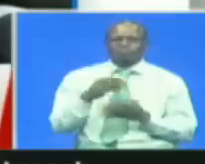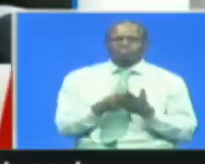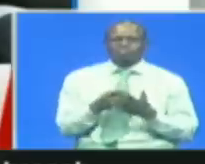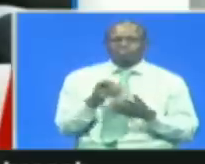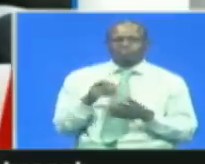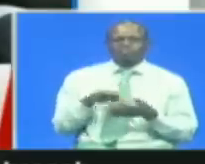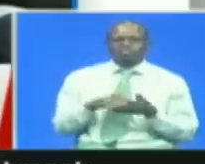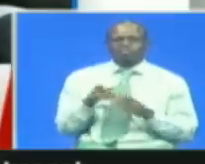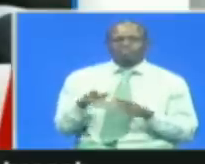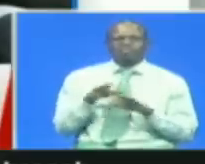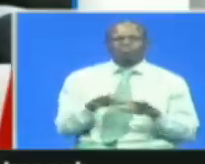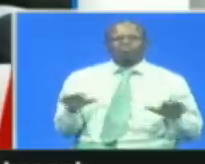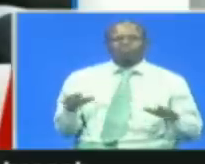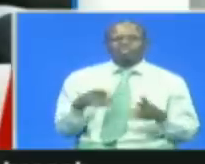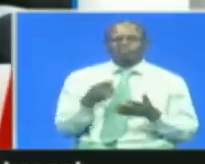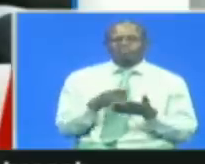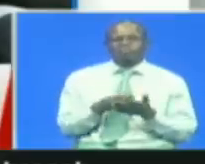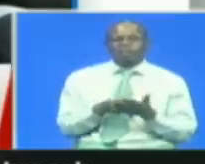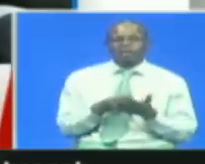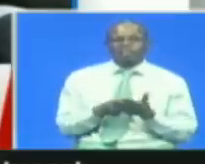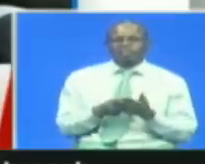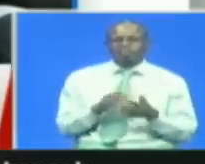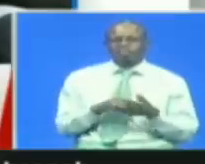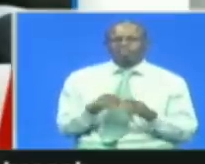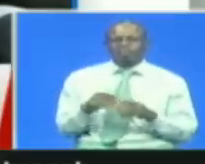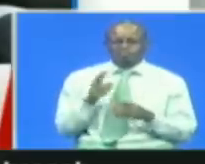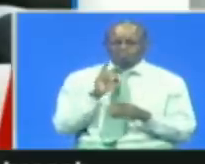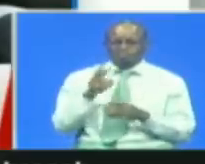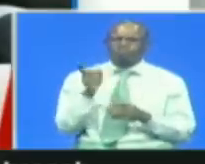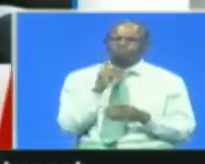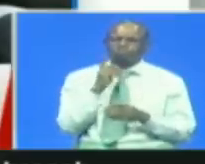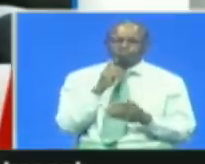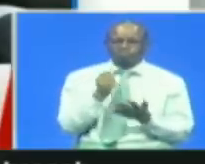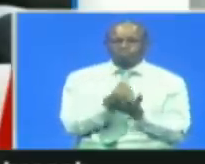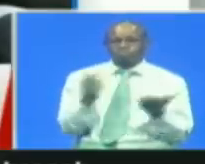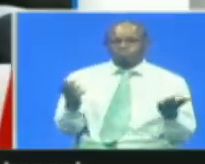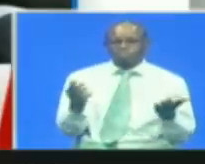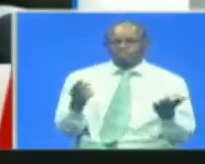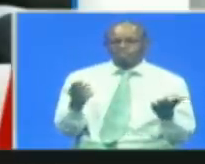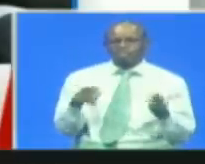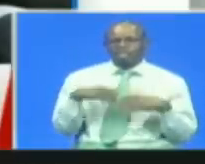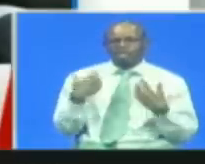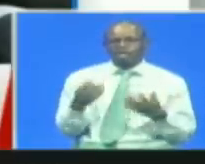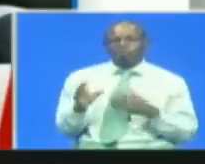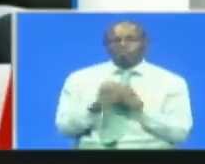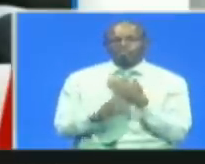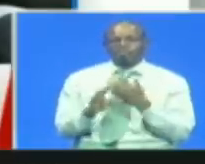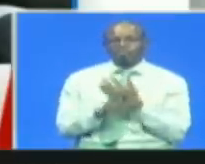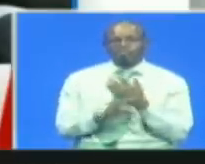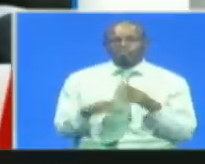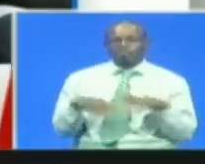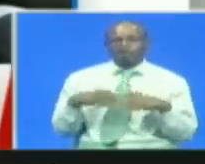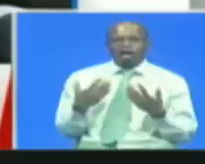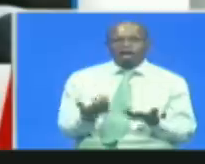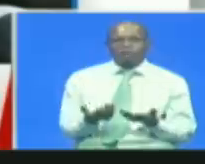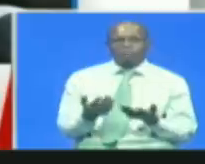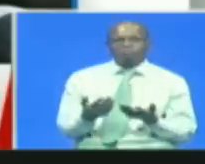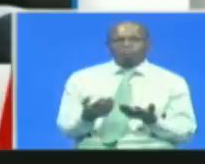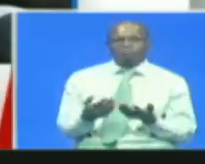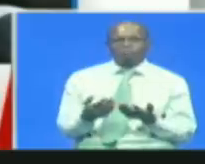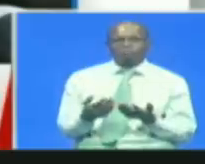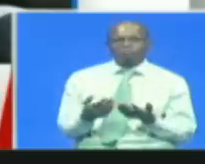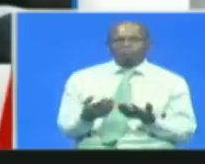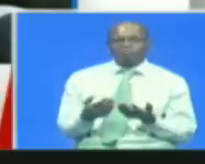We'll get a copy of the Daily Nation tomorrow for details of how the country's, or rather how more of the country's daring